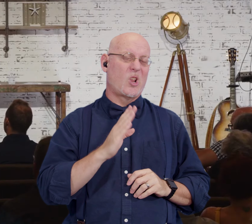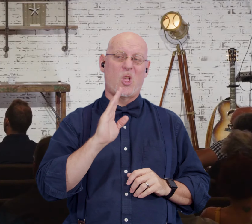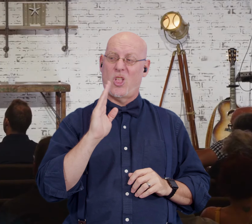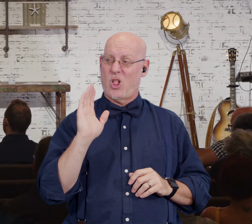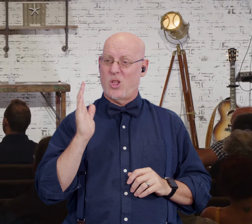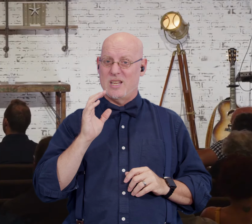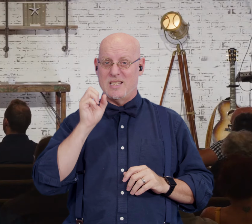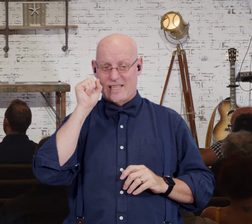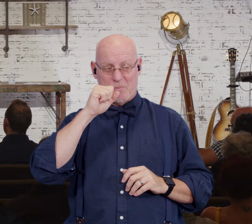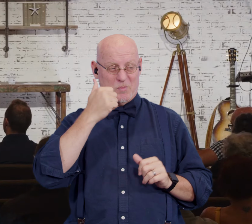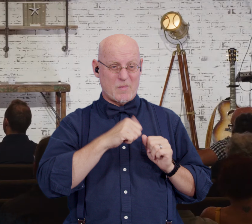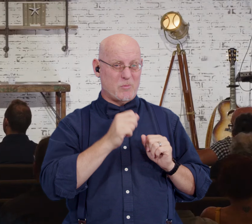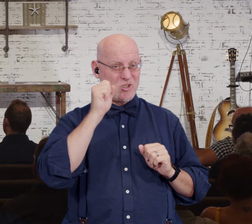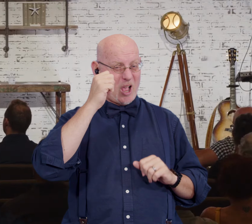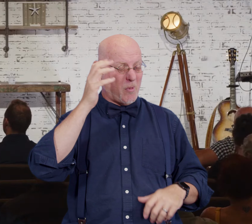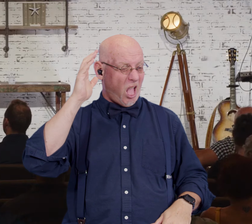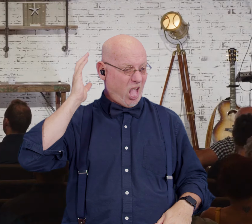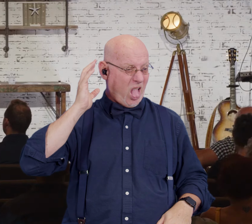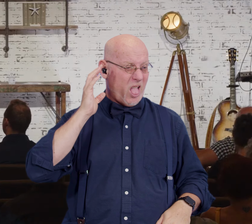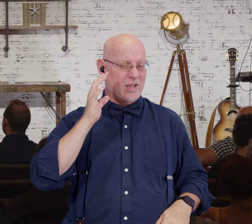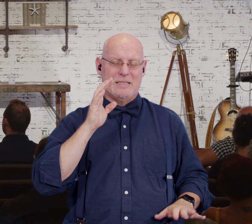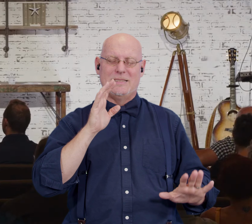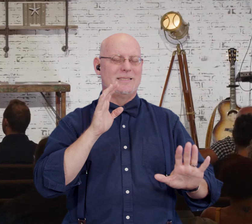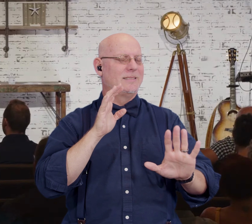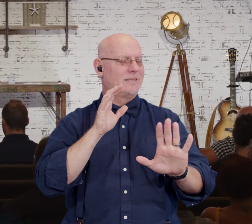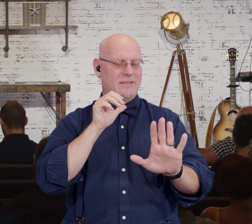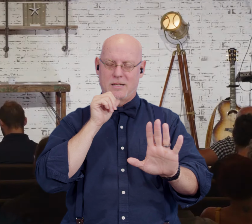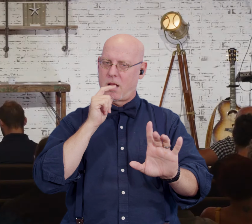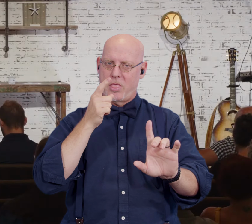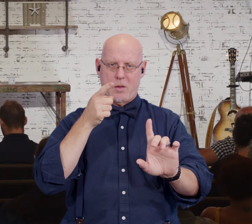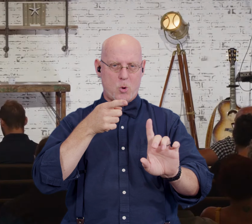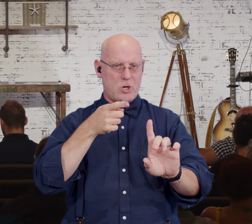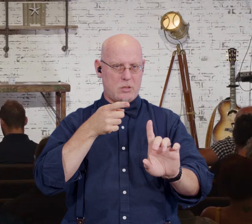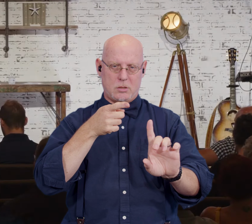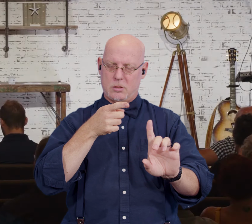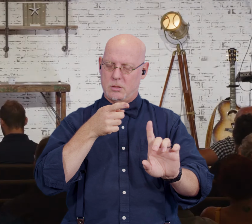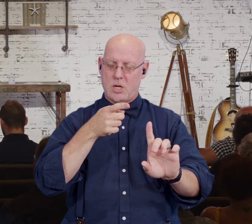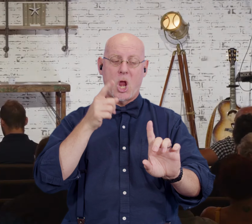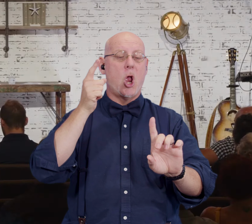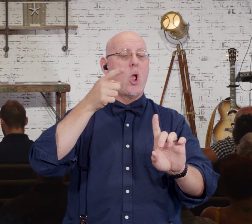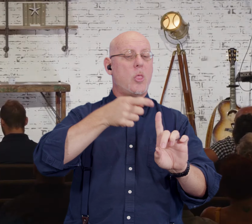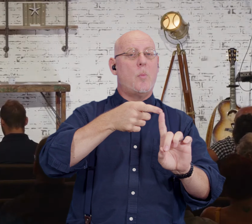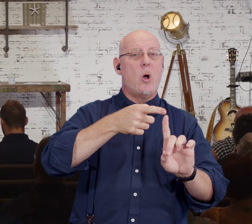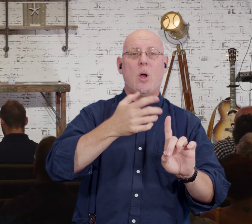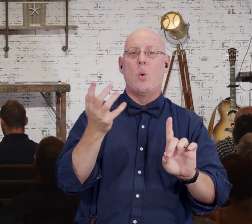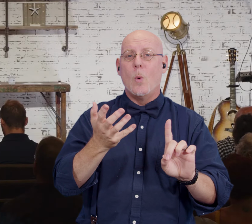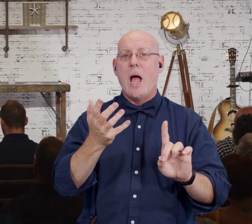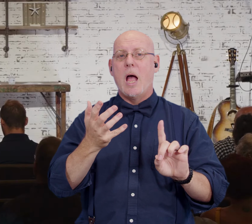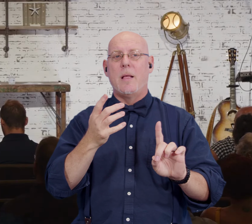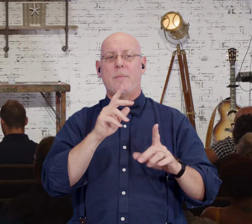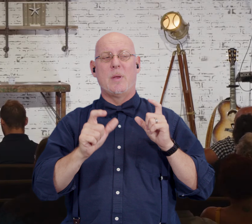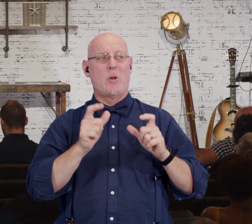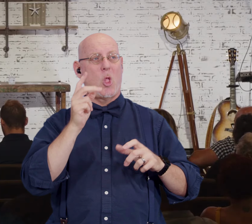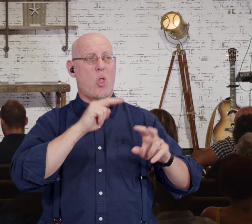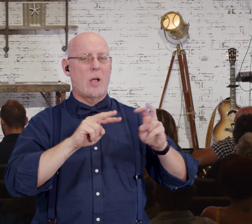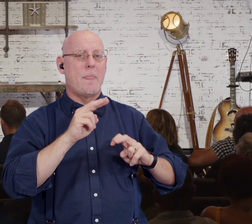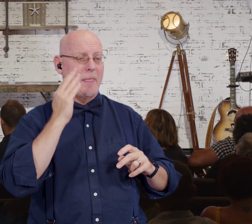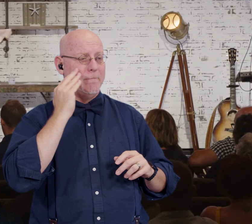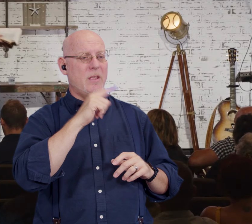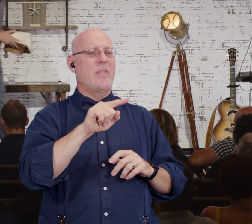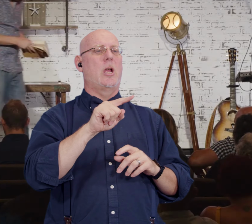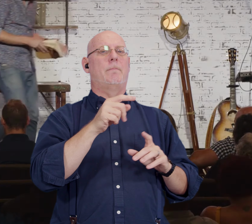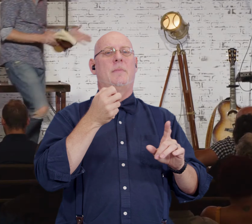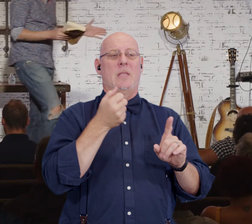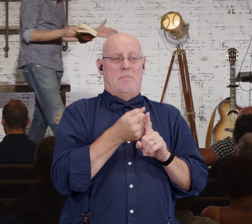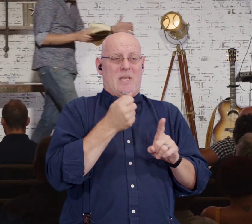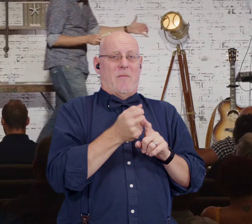Look at what Solomon did. That's not the point here. The point is rather the people are looking at this. He knows what they're